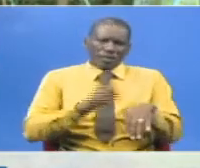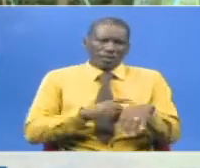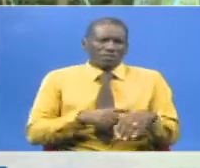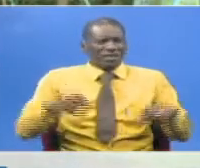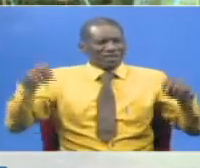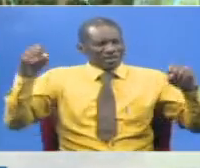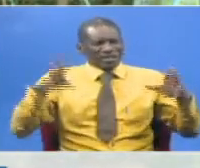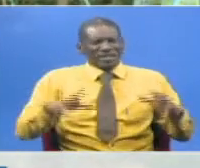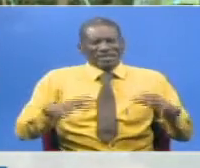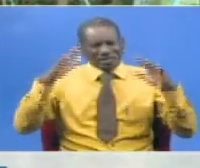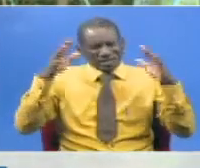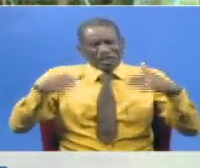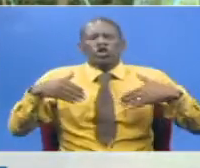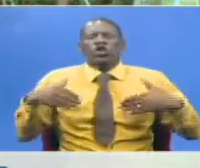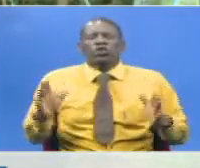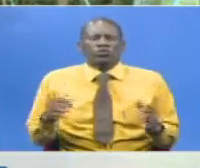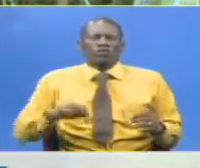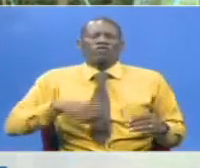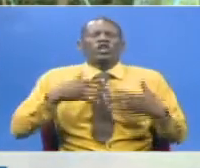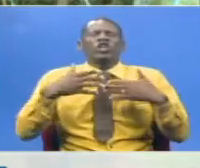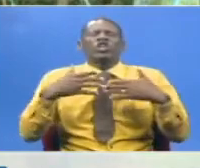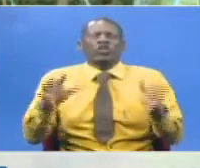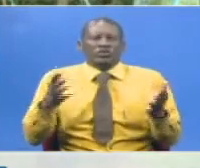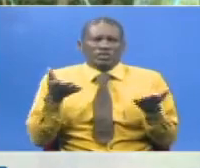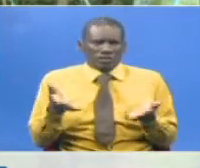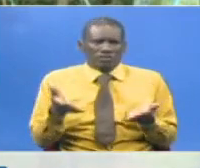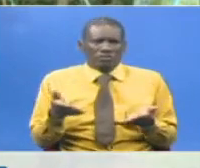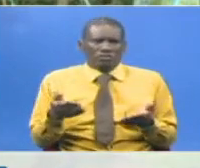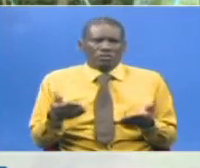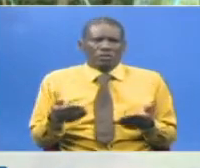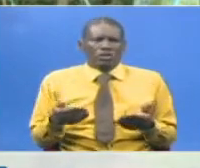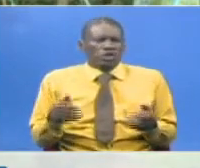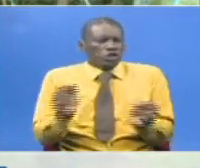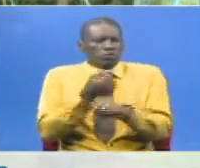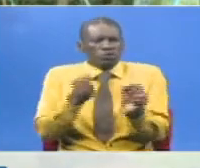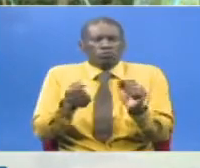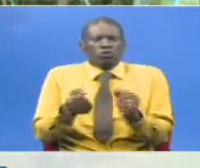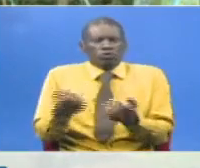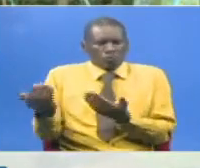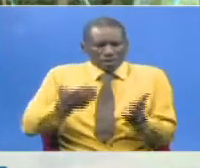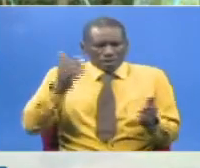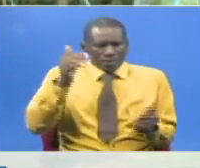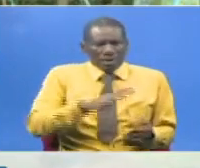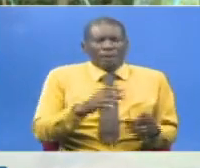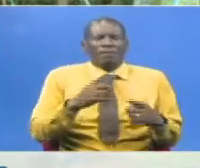it's a deep loss. It's a very deep loss. I mean, it's irreplaceable. But also